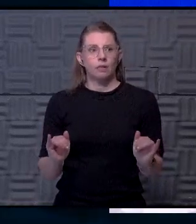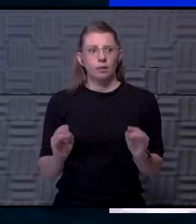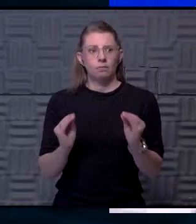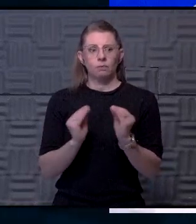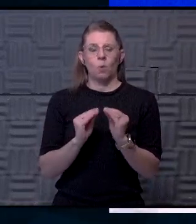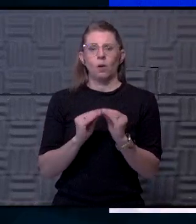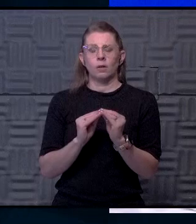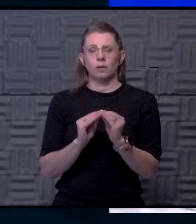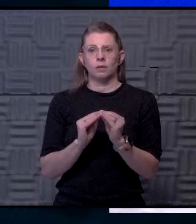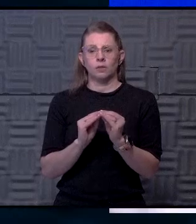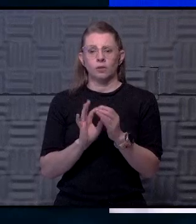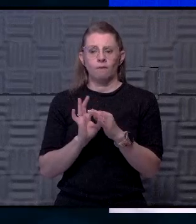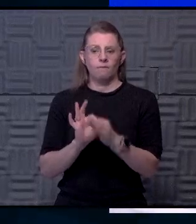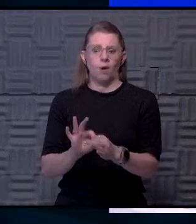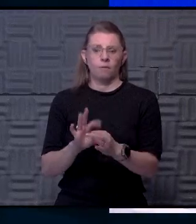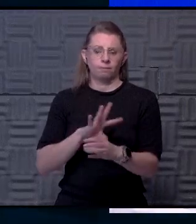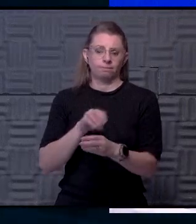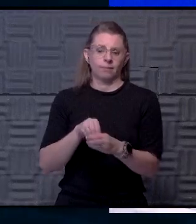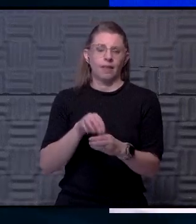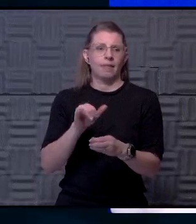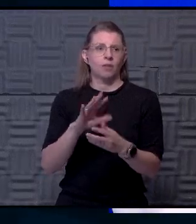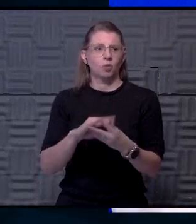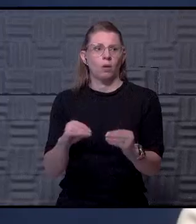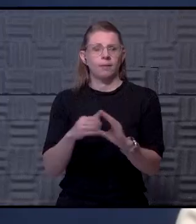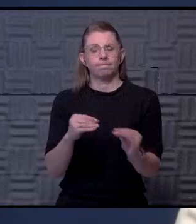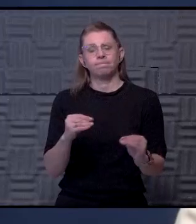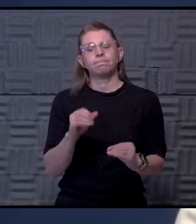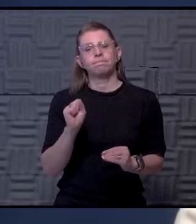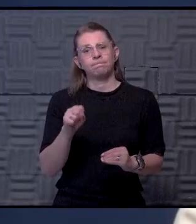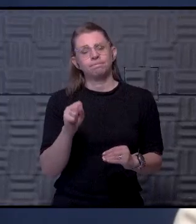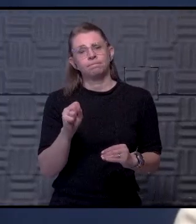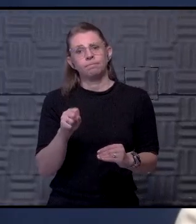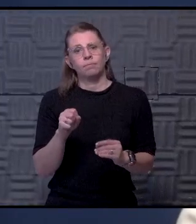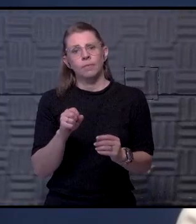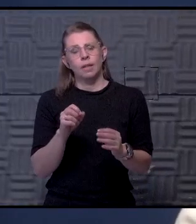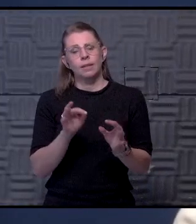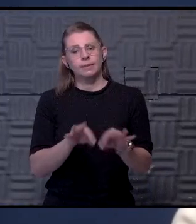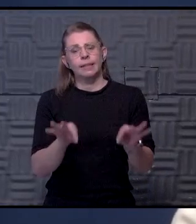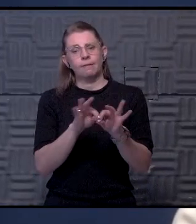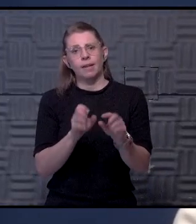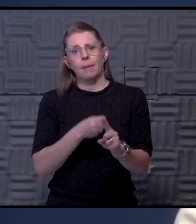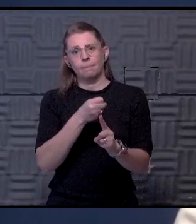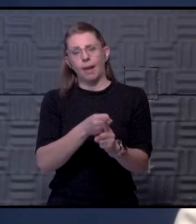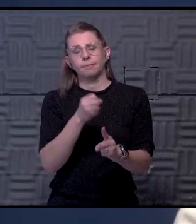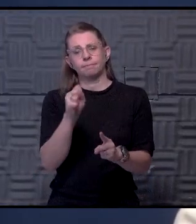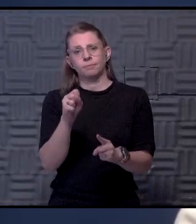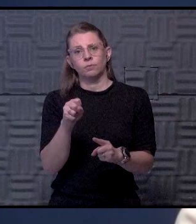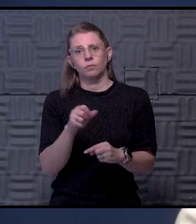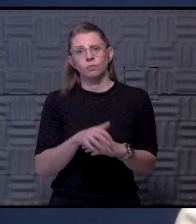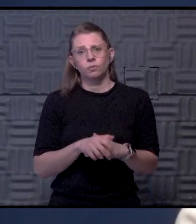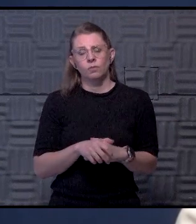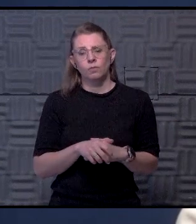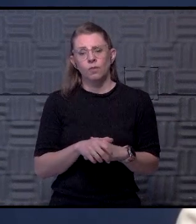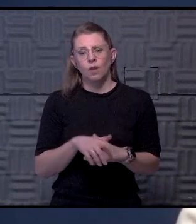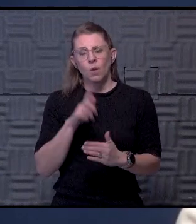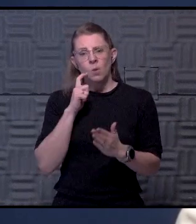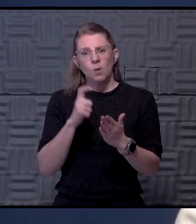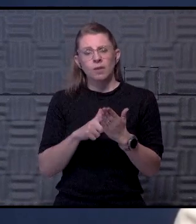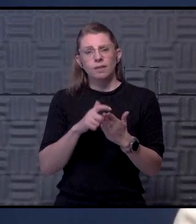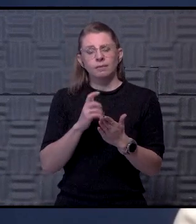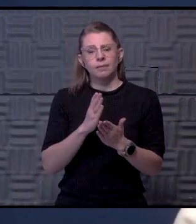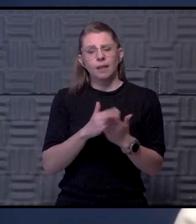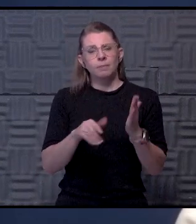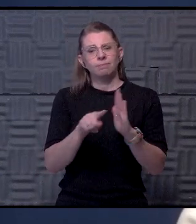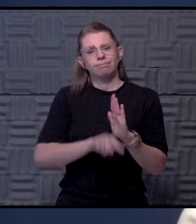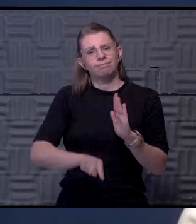good story. Certainly, it's been a pretty significant impact, and we're seeing some of the ramifications of that now as